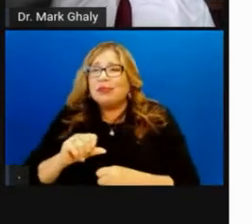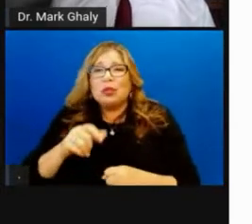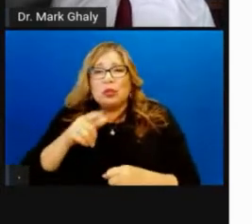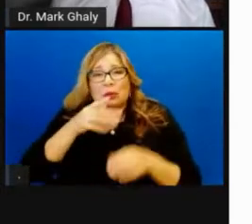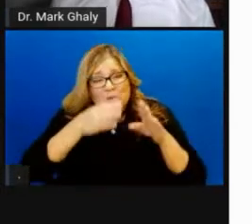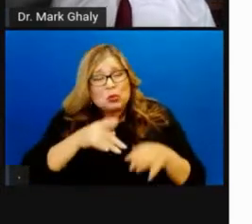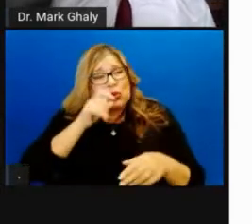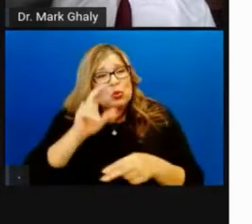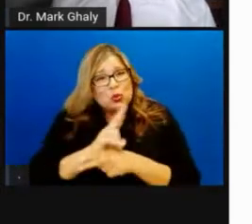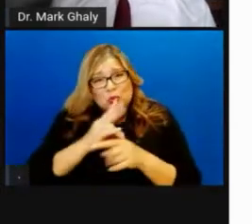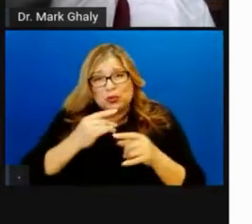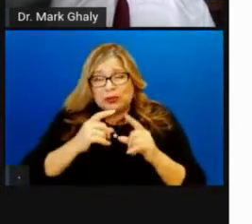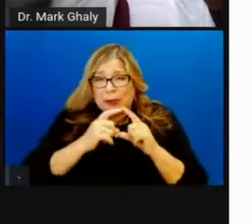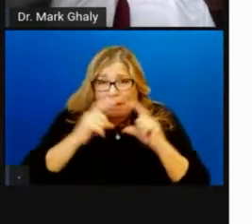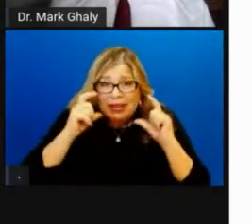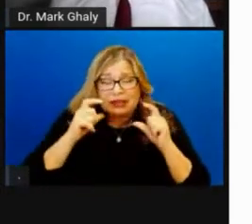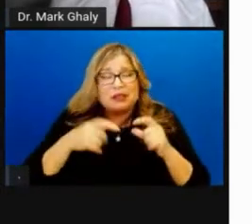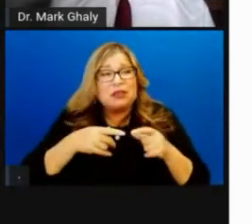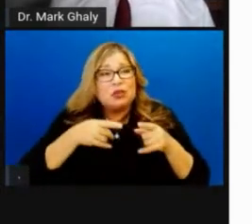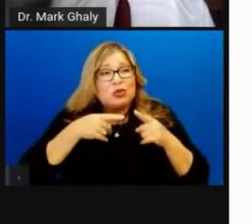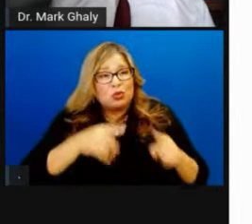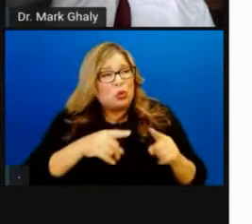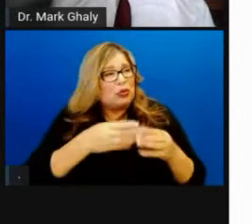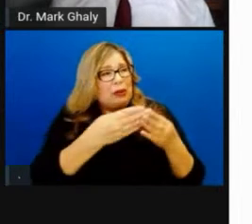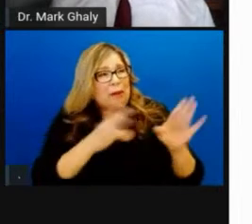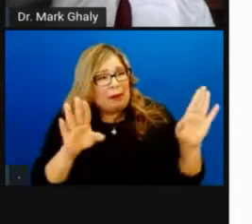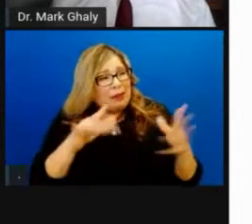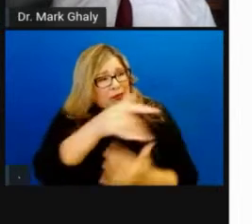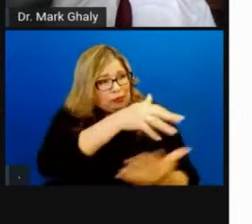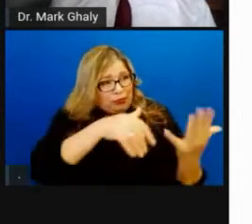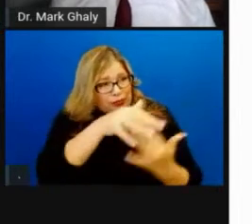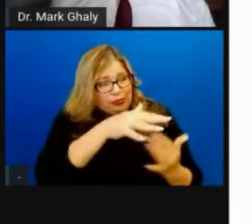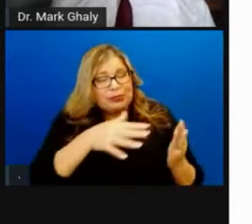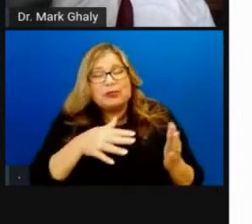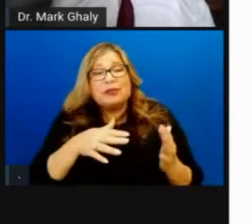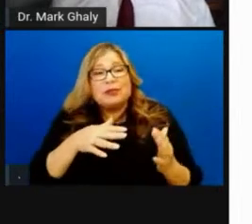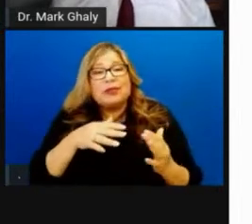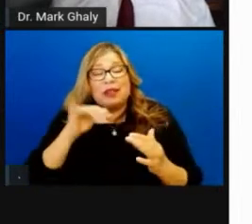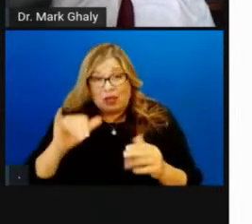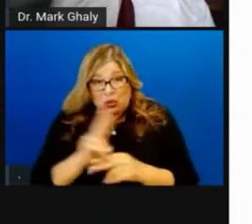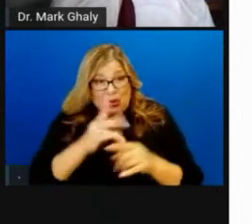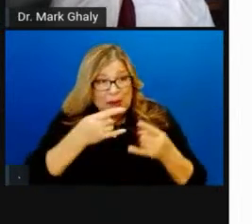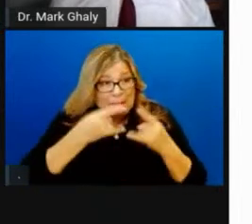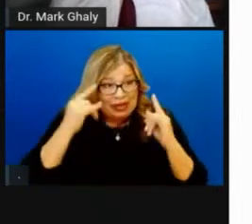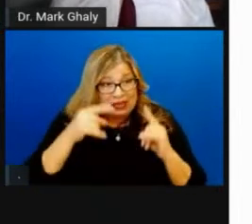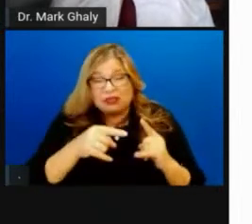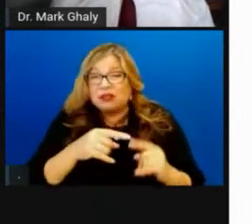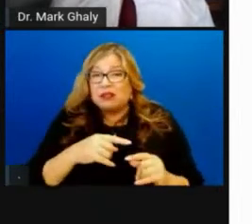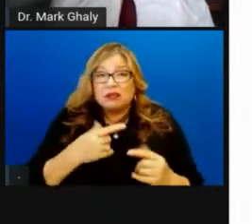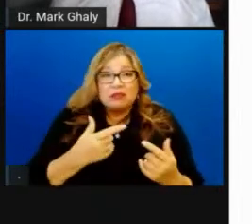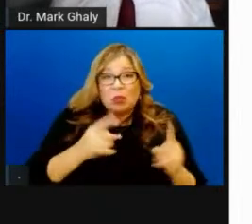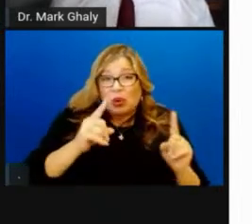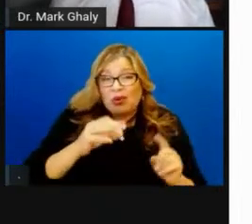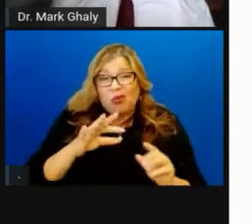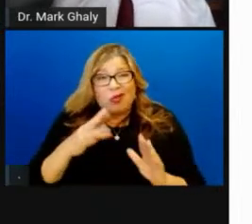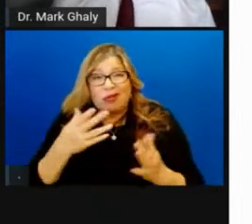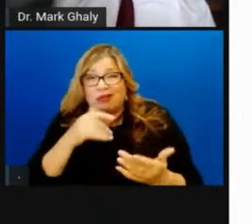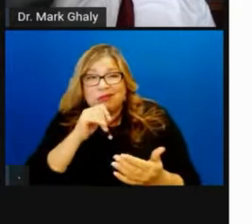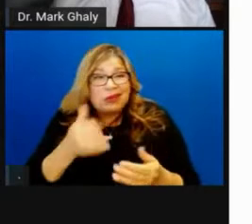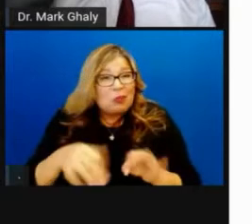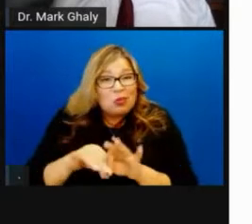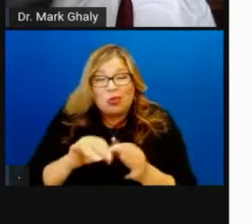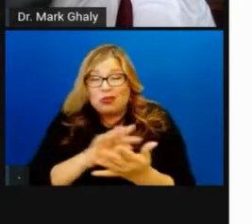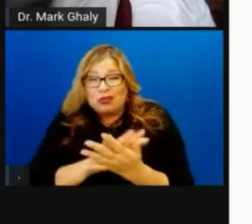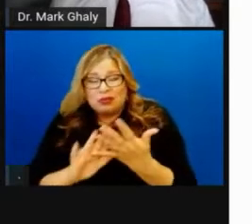throughout California, and the impact of those masks. And what the study showed, it was published by the CDC just